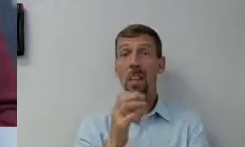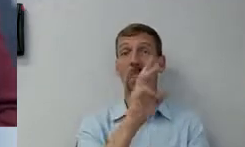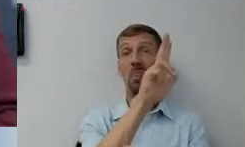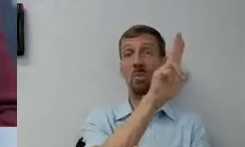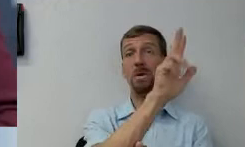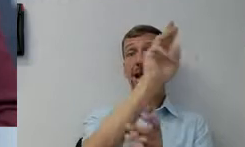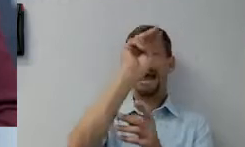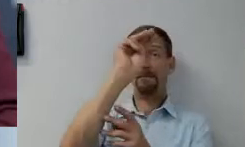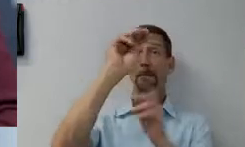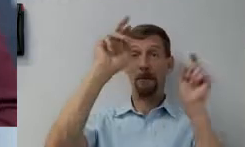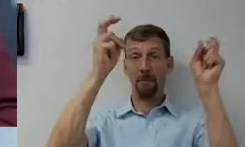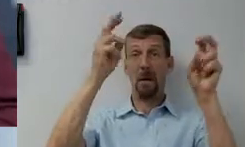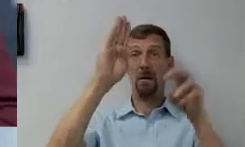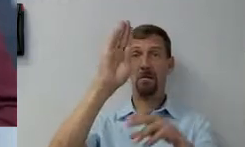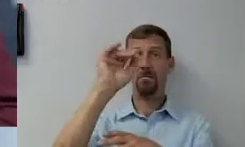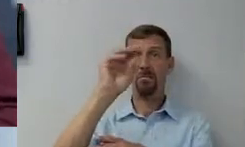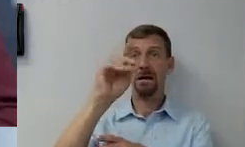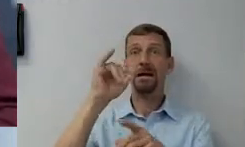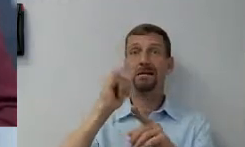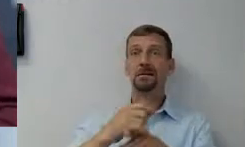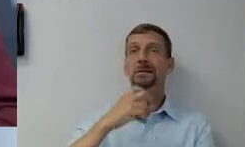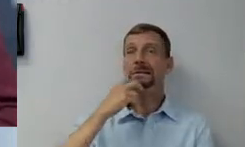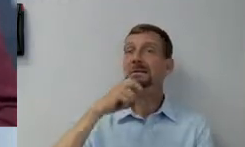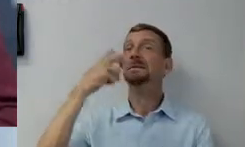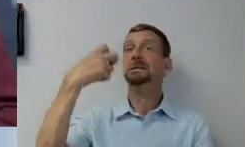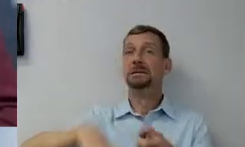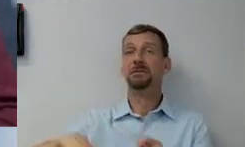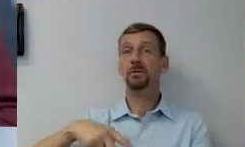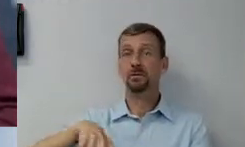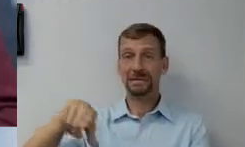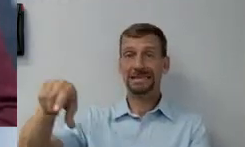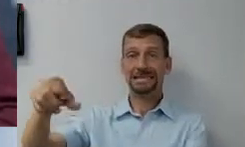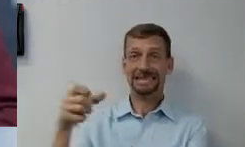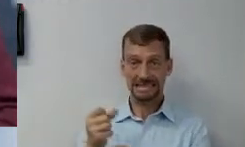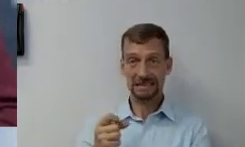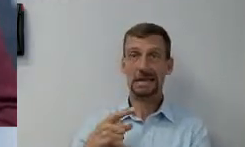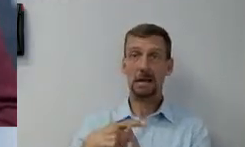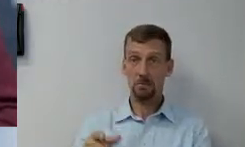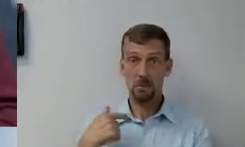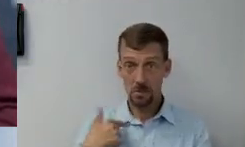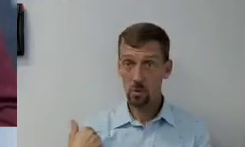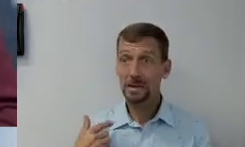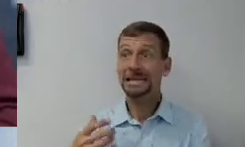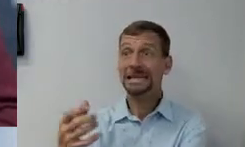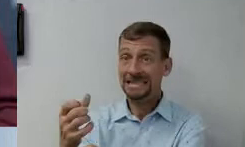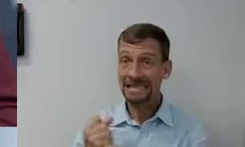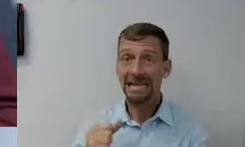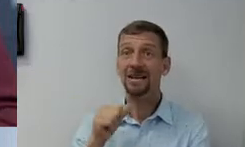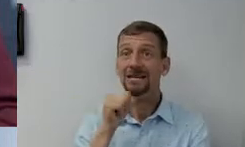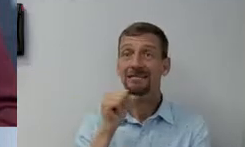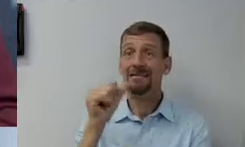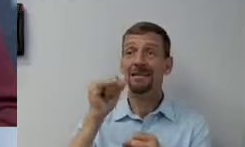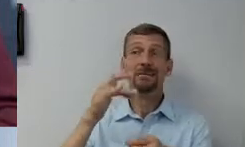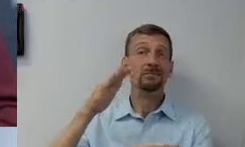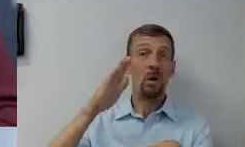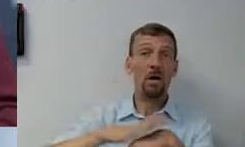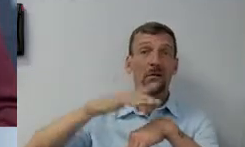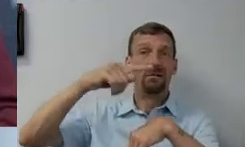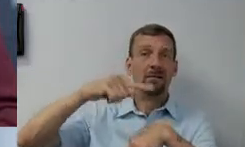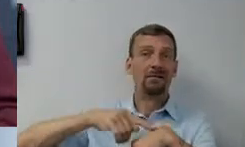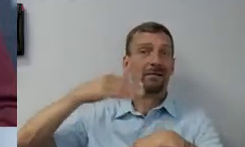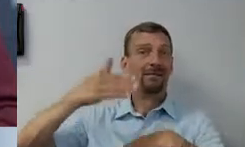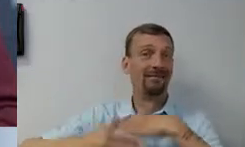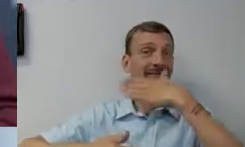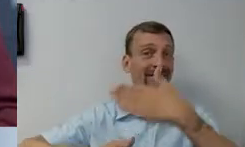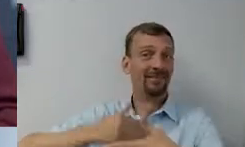we've always used, those are still difficult to acquire. We're still getting them, but not routinely. But then there's